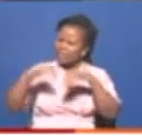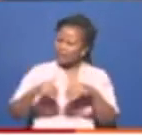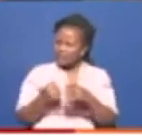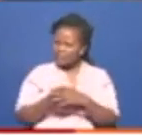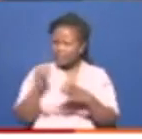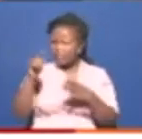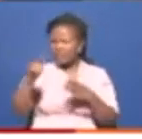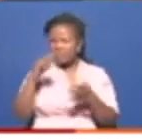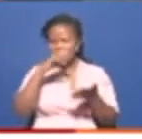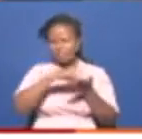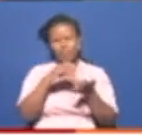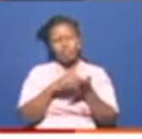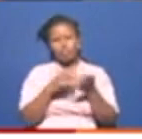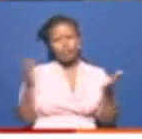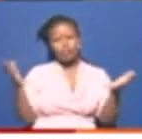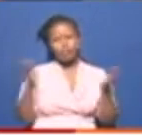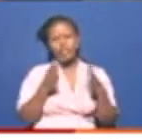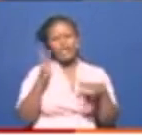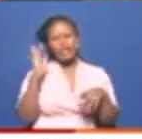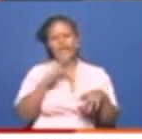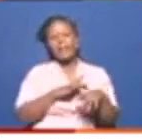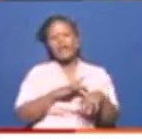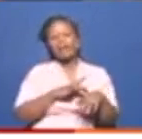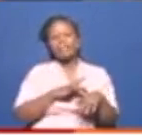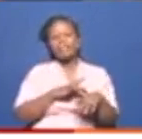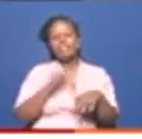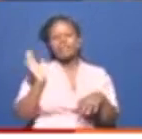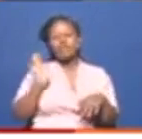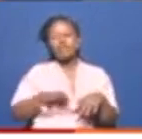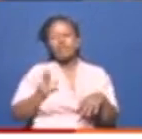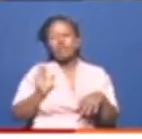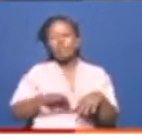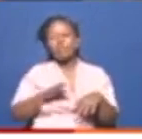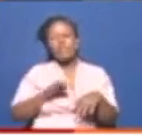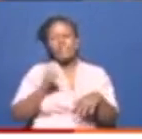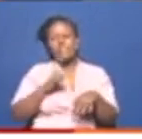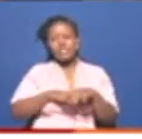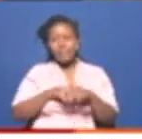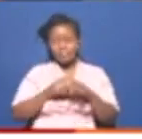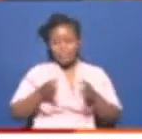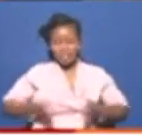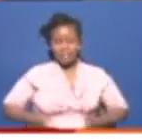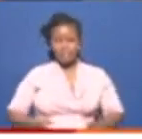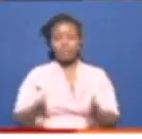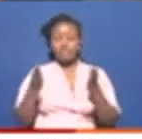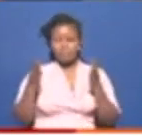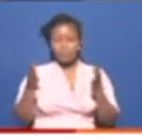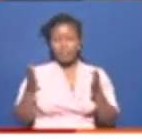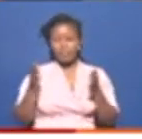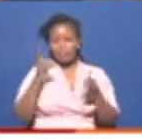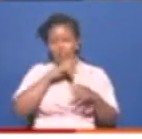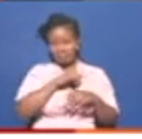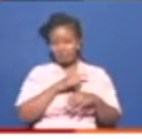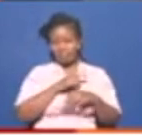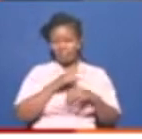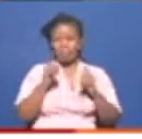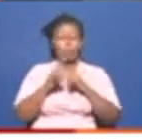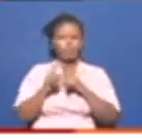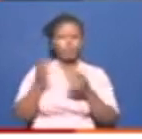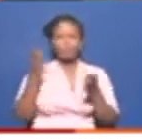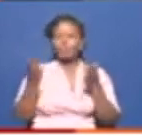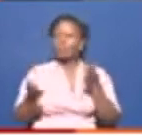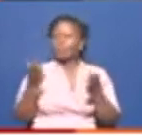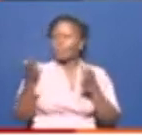affects women of childbearing age. And can we have